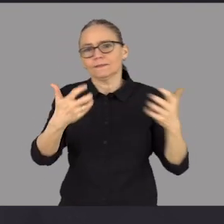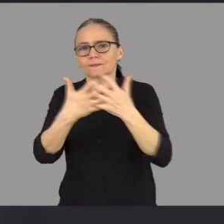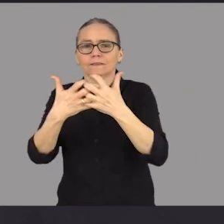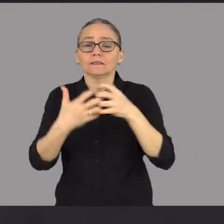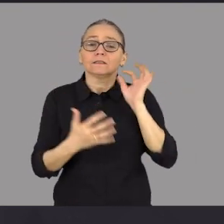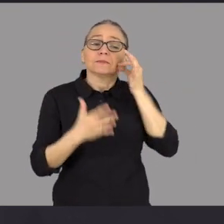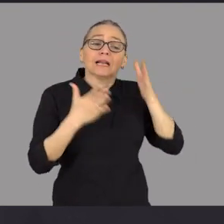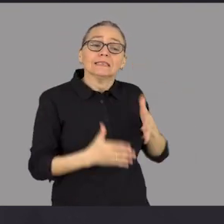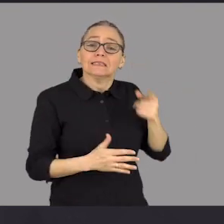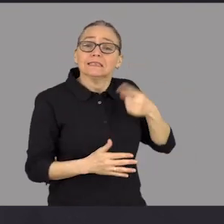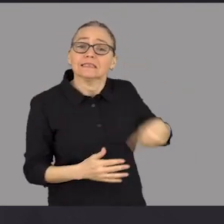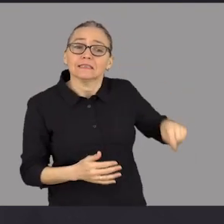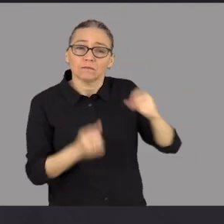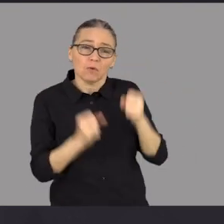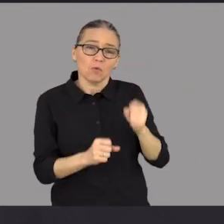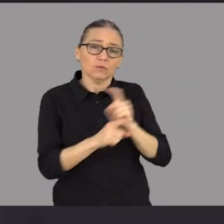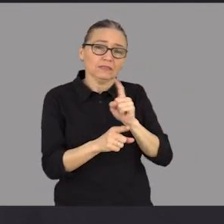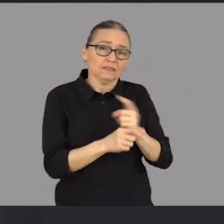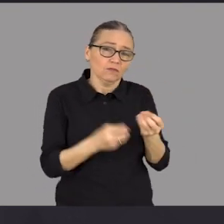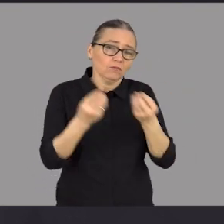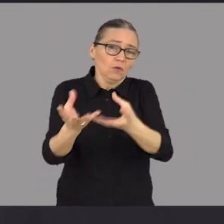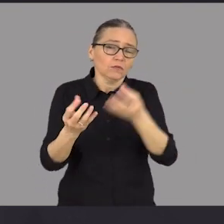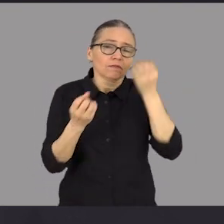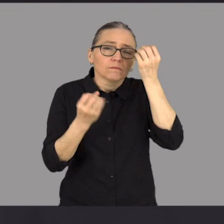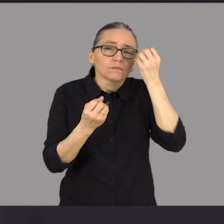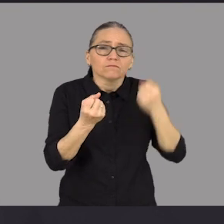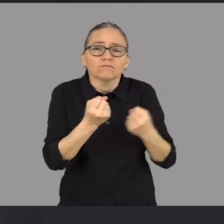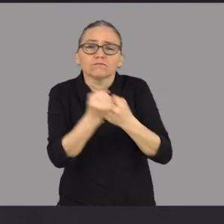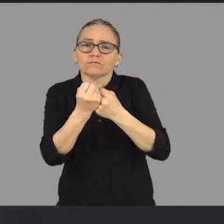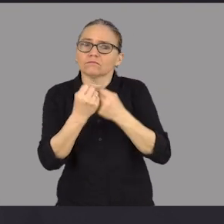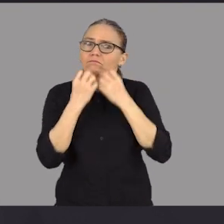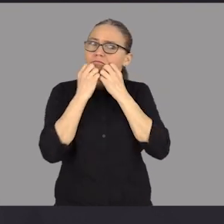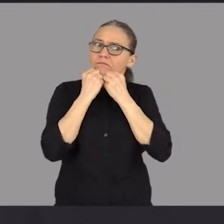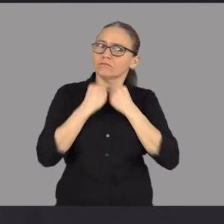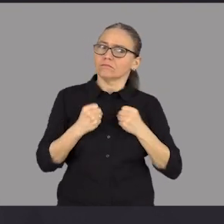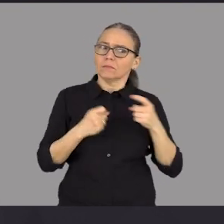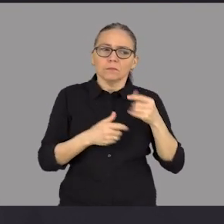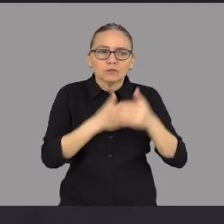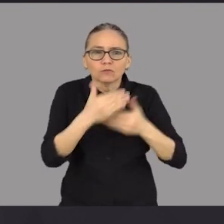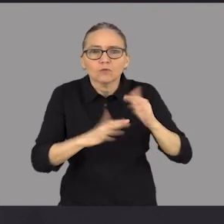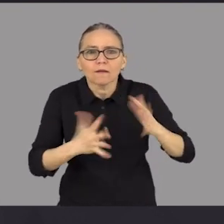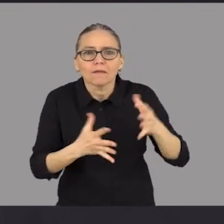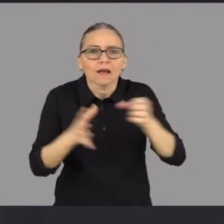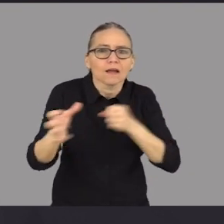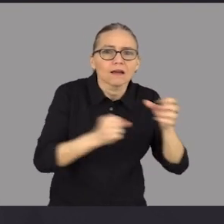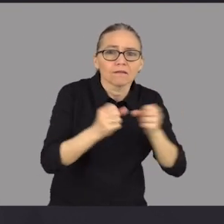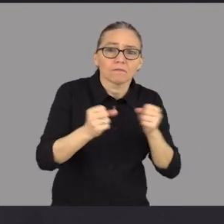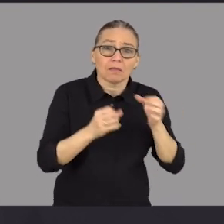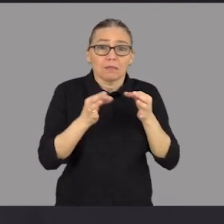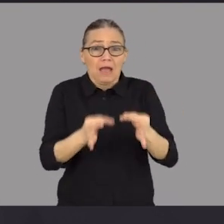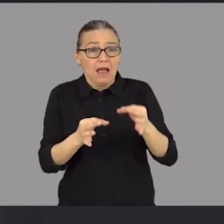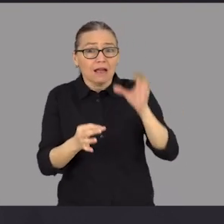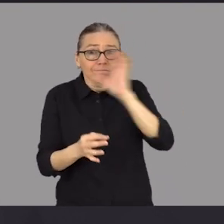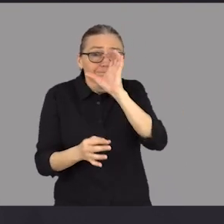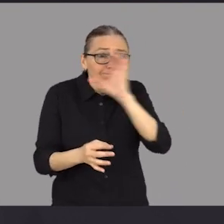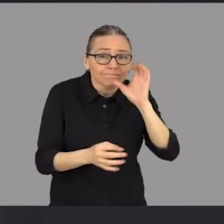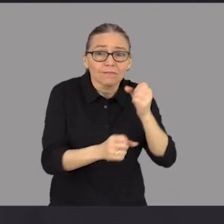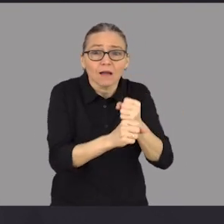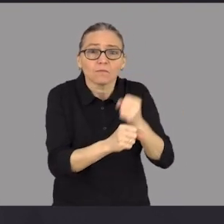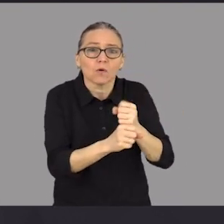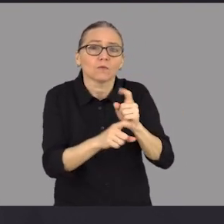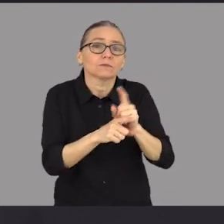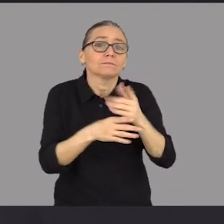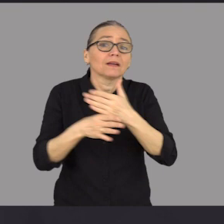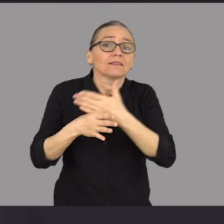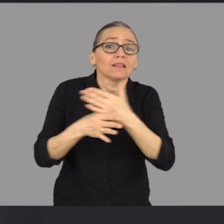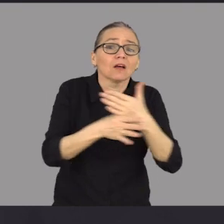support. They can offer talent matching and recruitment support, ensuring that you find the right candidate for the